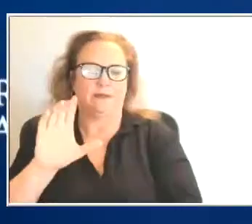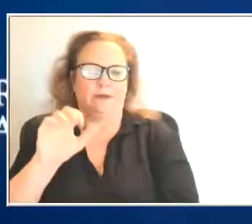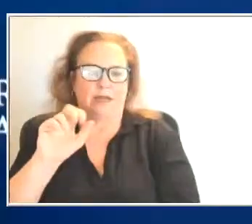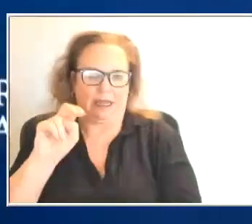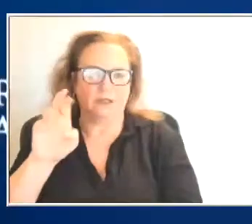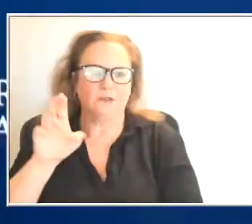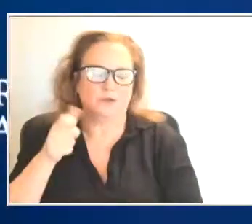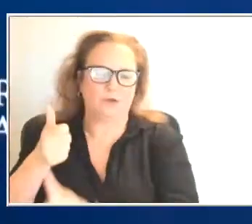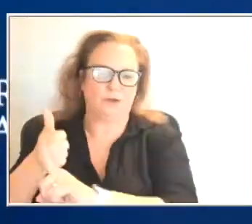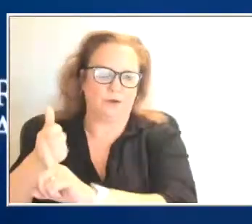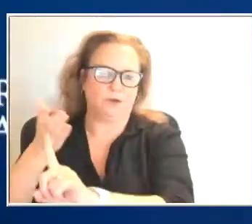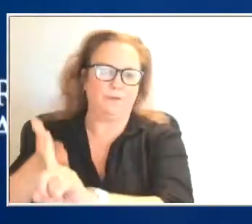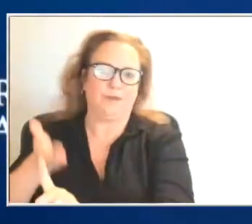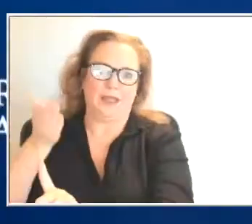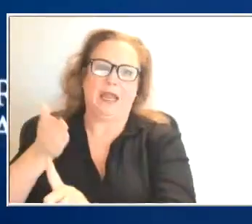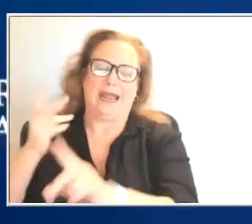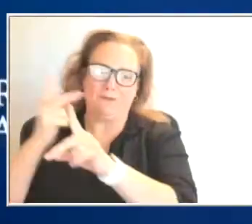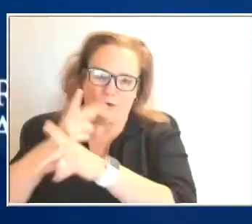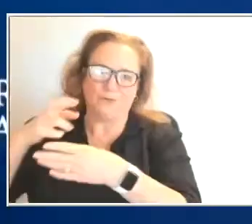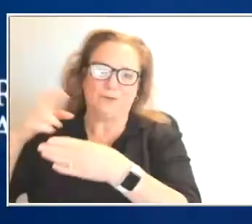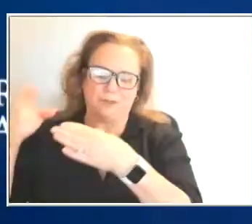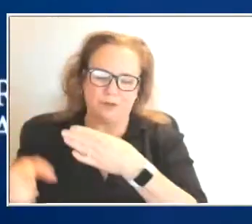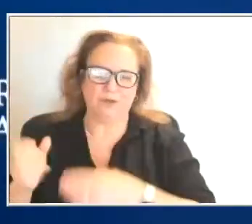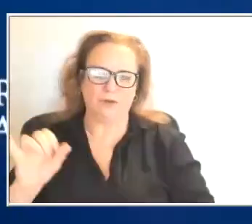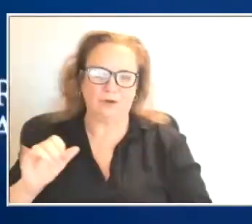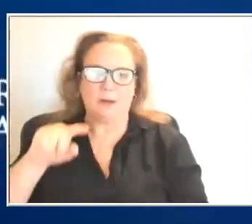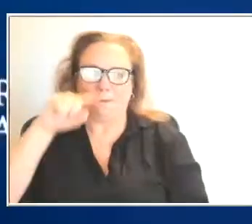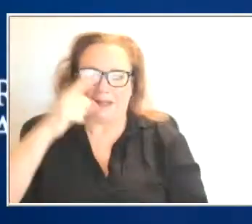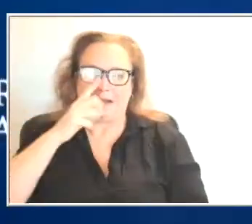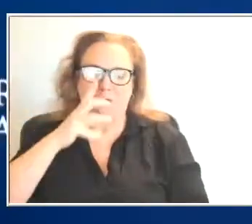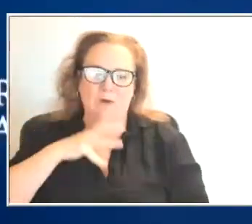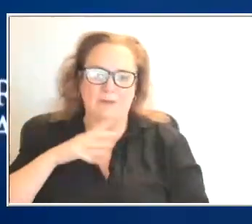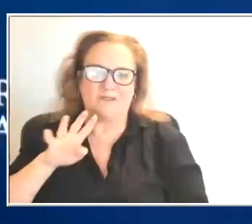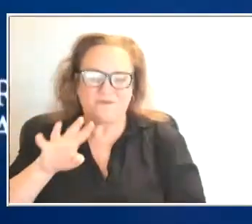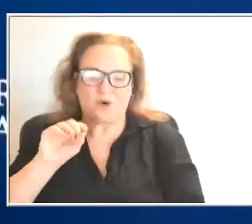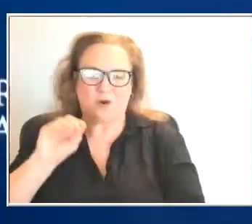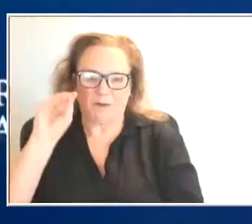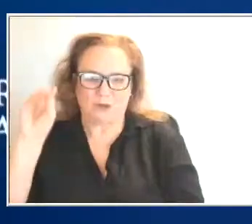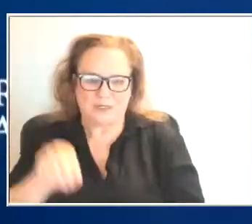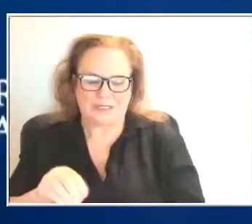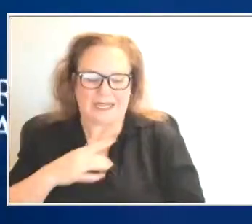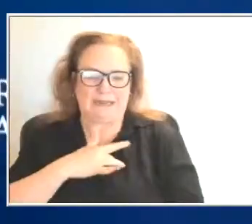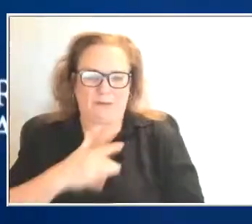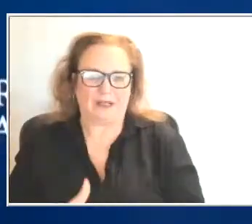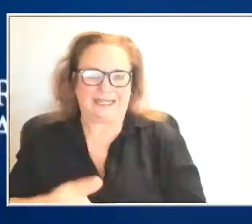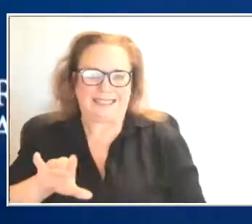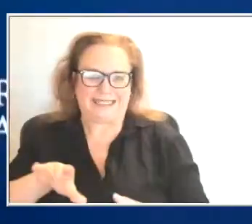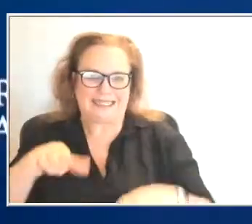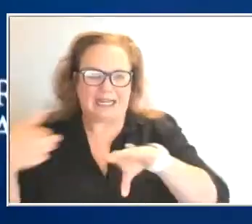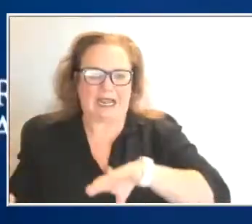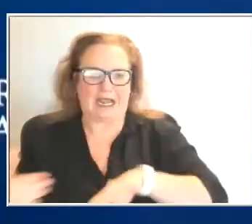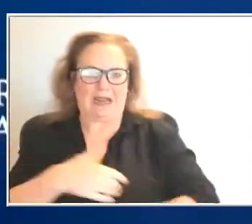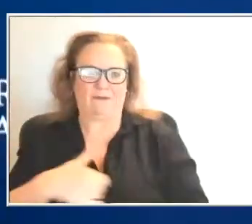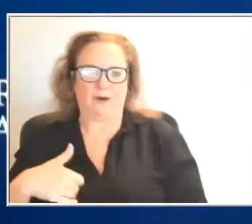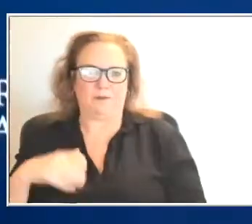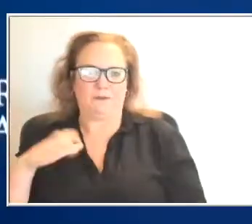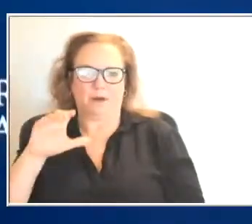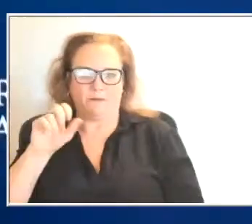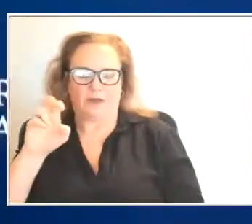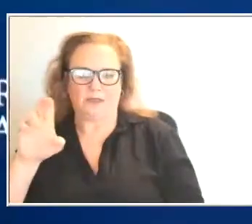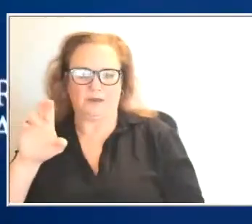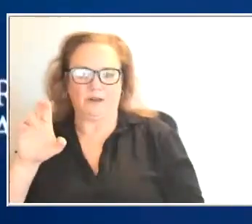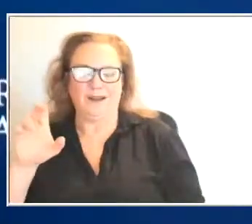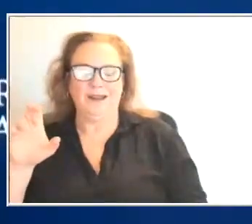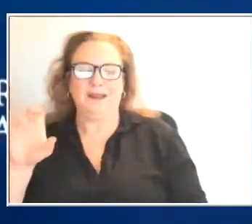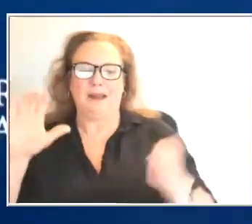and they have worse outcomes. In fact, Black women are 40% more likely to die from breast cancer than their white